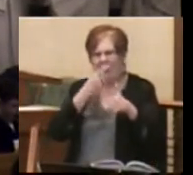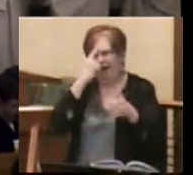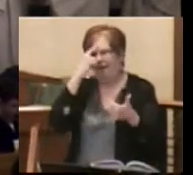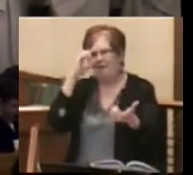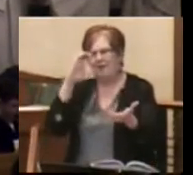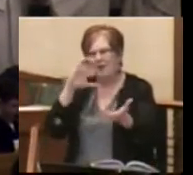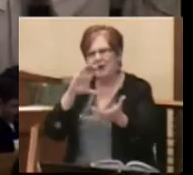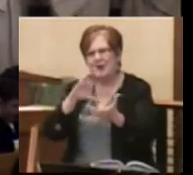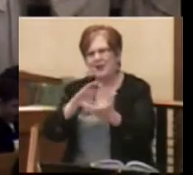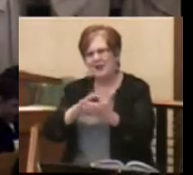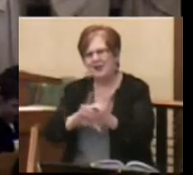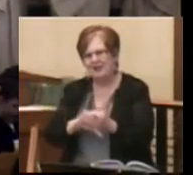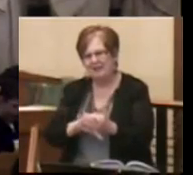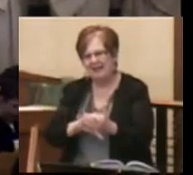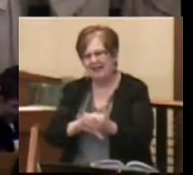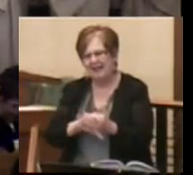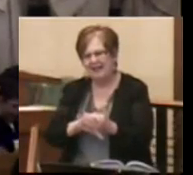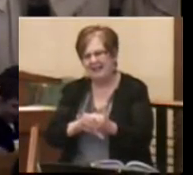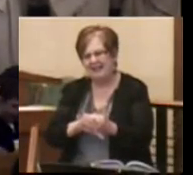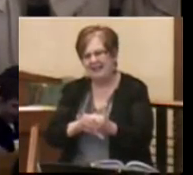hour I first